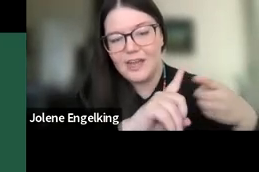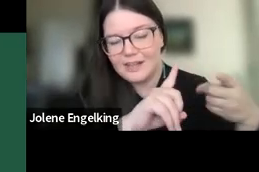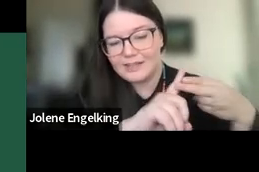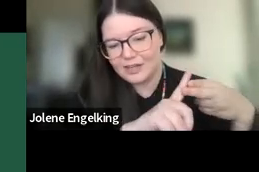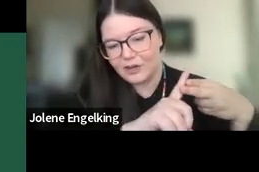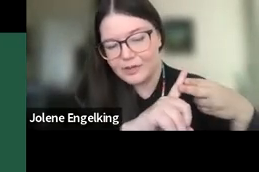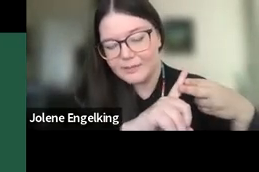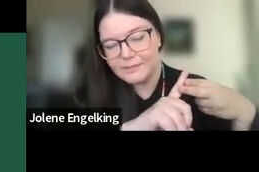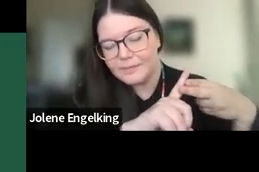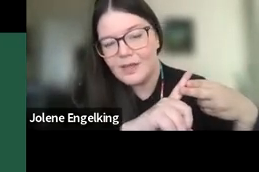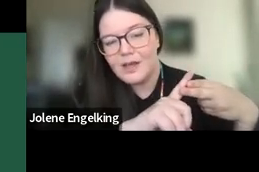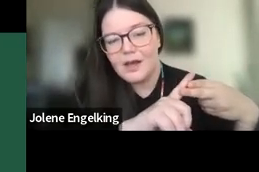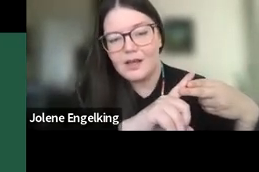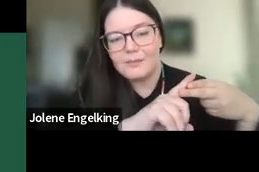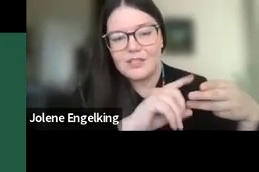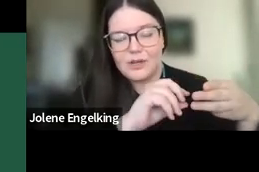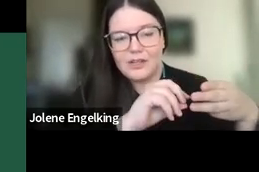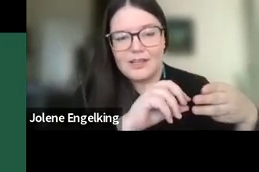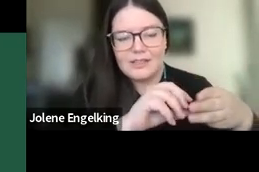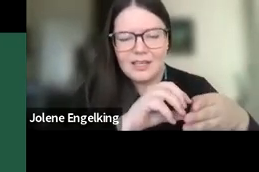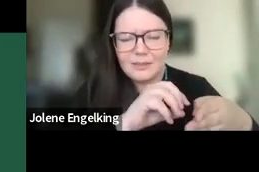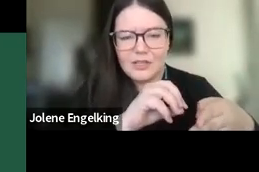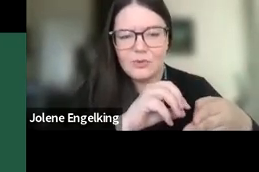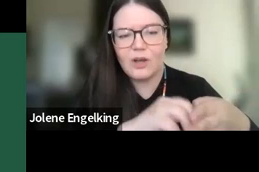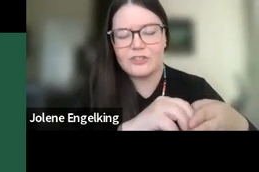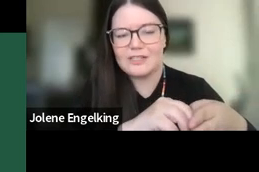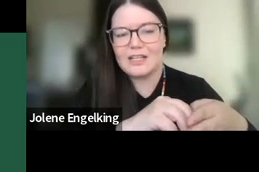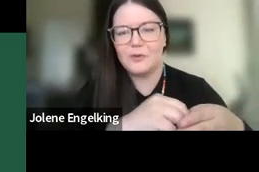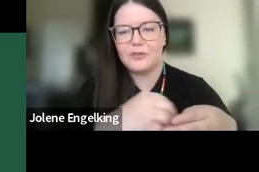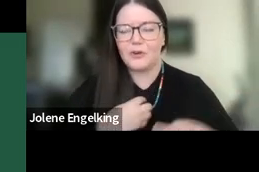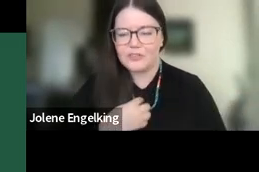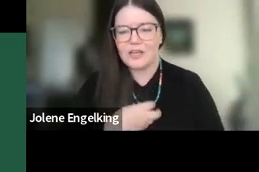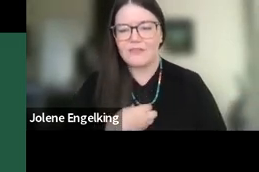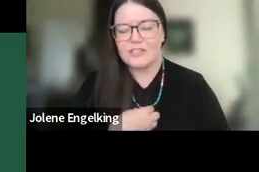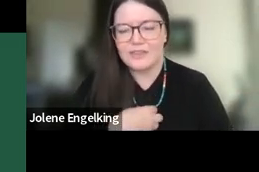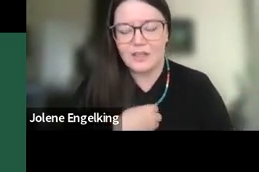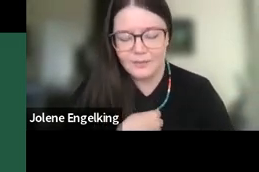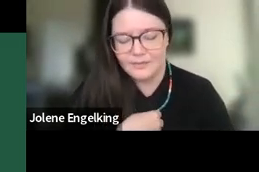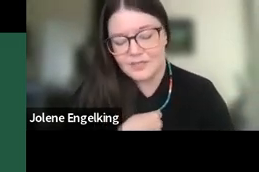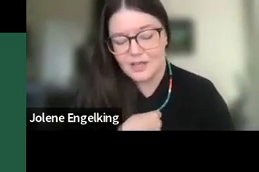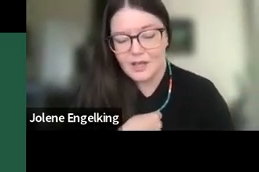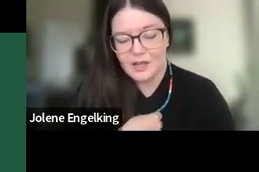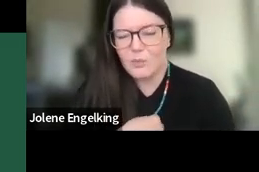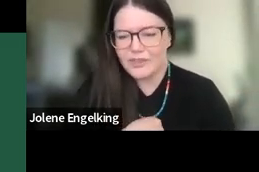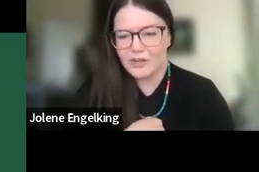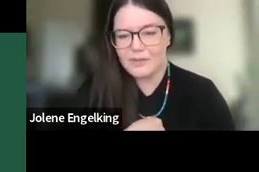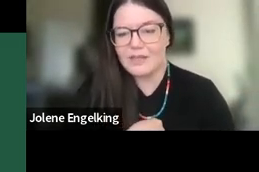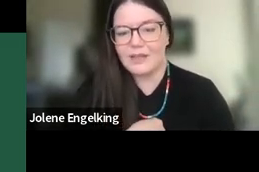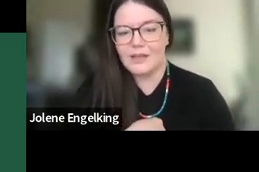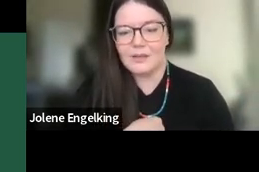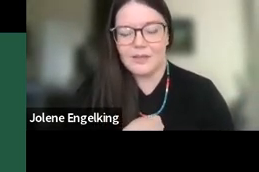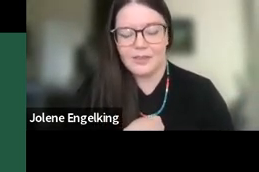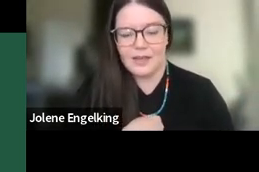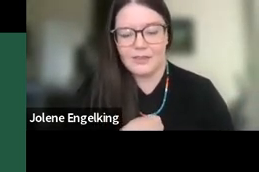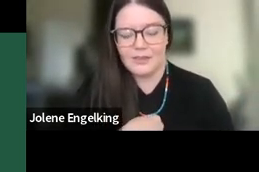culture and ceremony, as well as somebody who understands both the personal sovereignty that comes within our